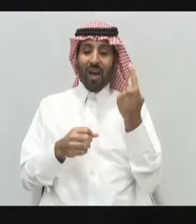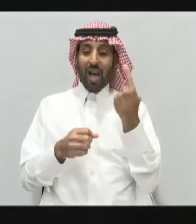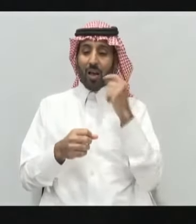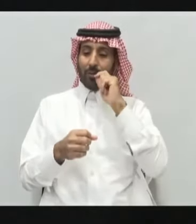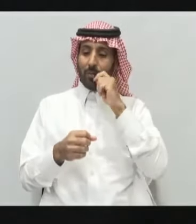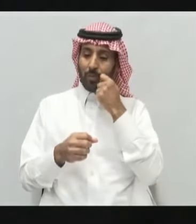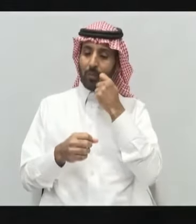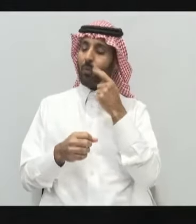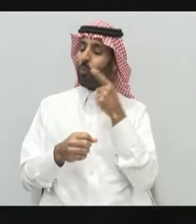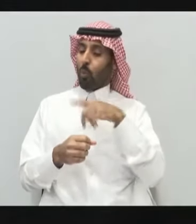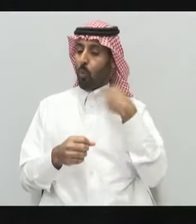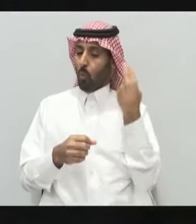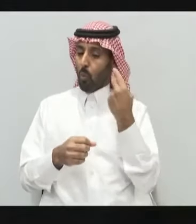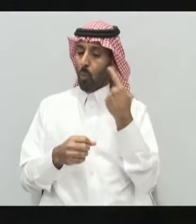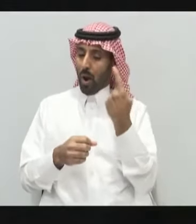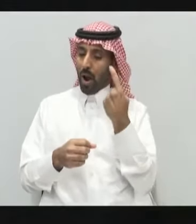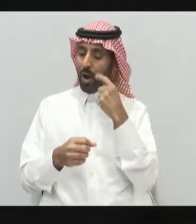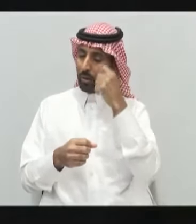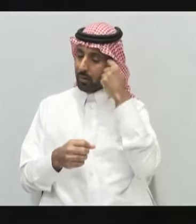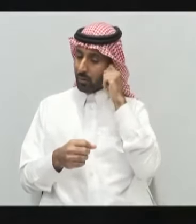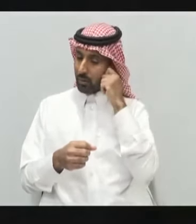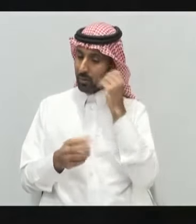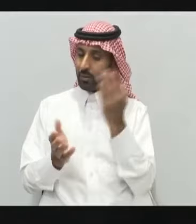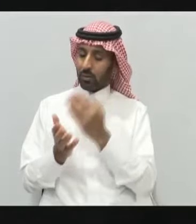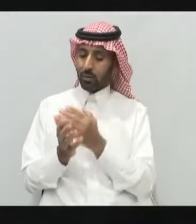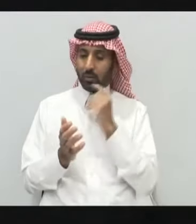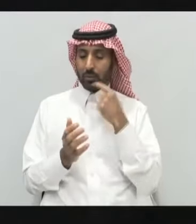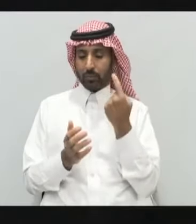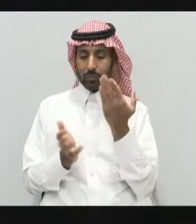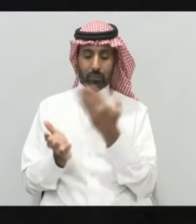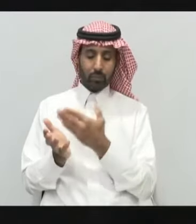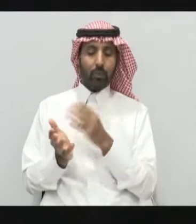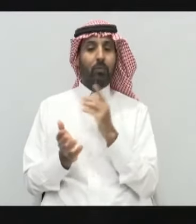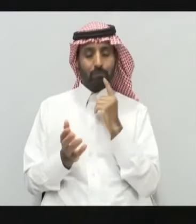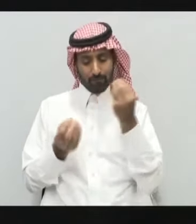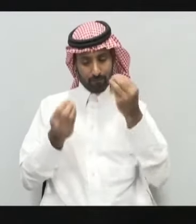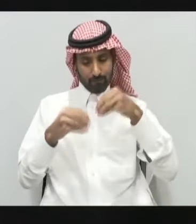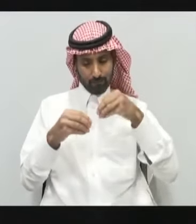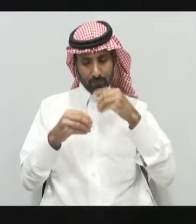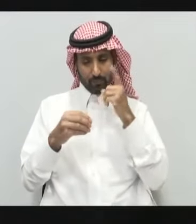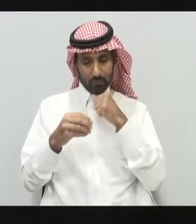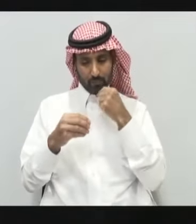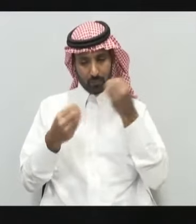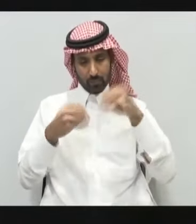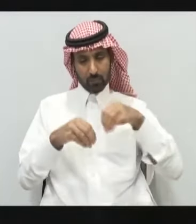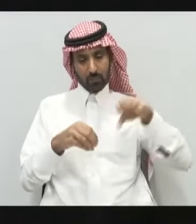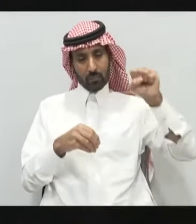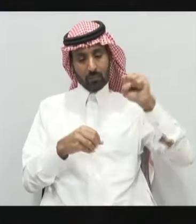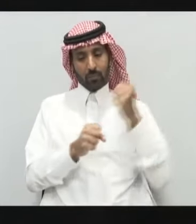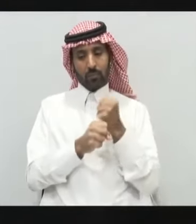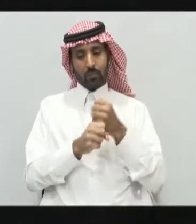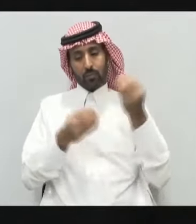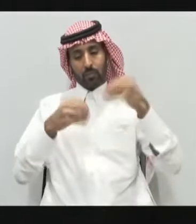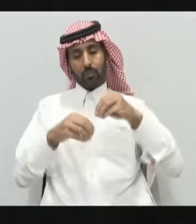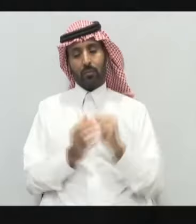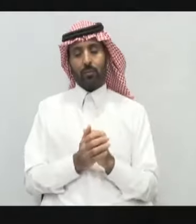You speak. They speak. But when we use he and she, we should add s to the verb. We